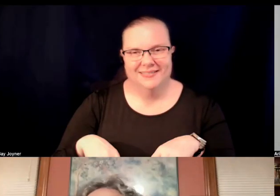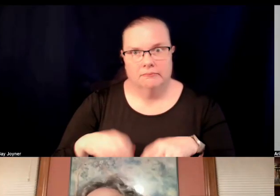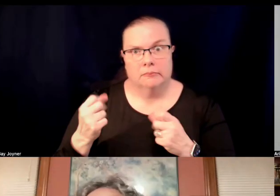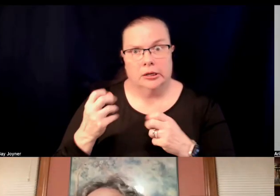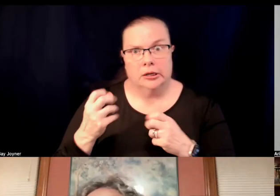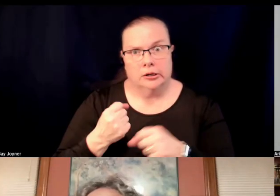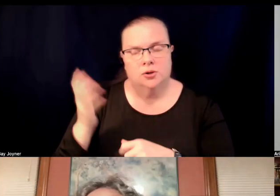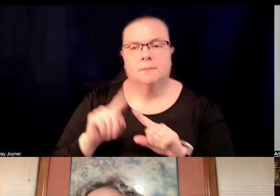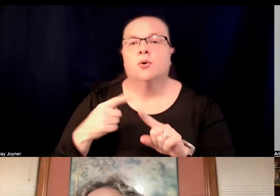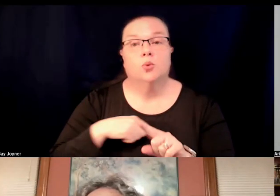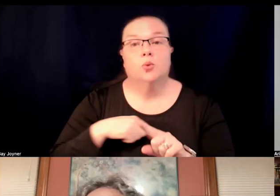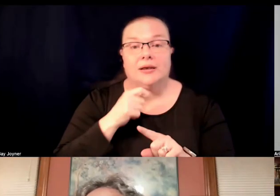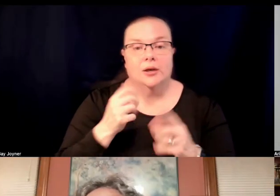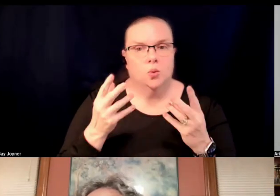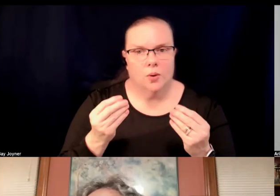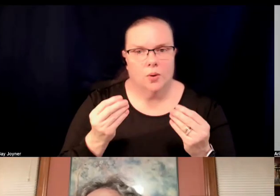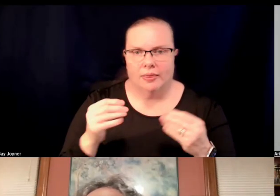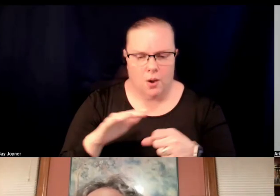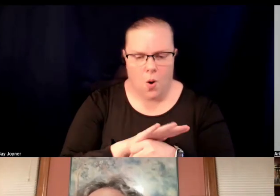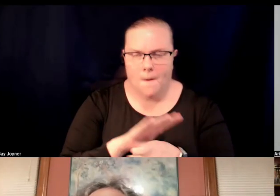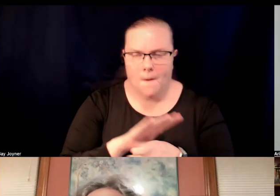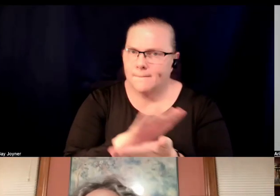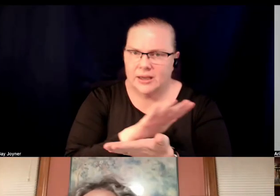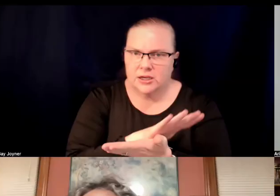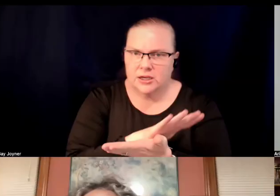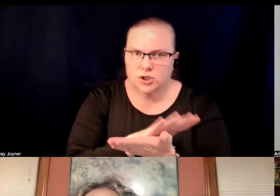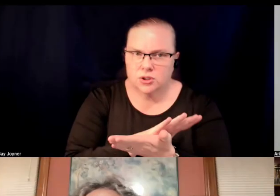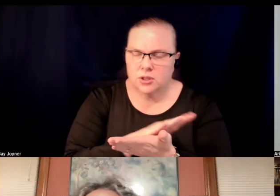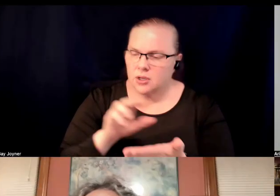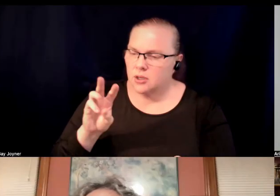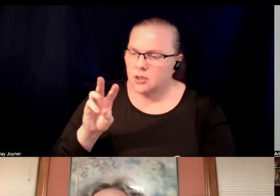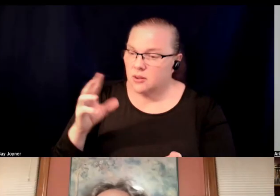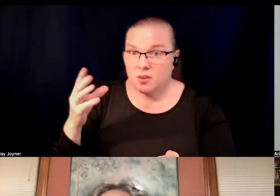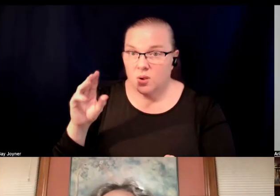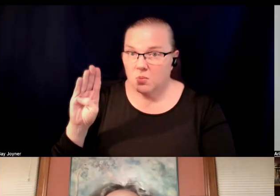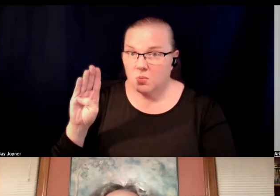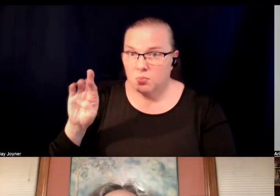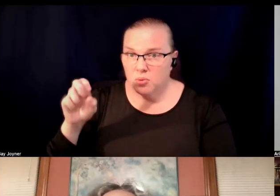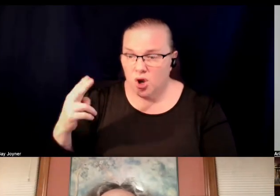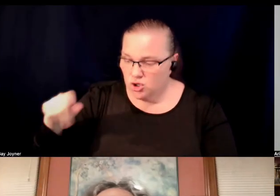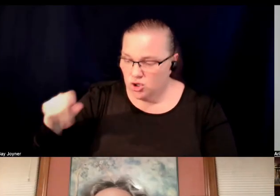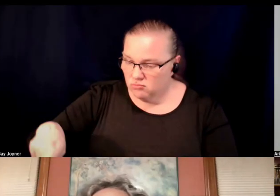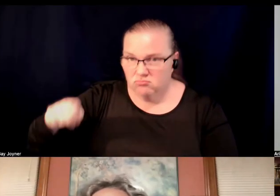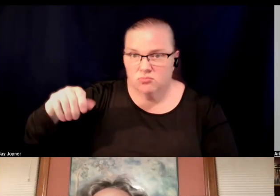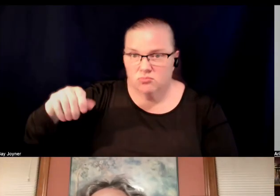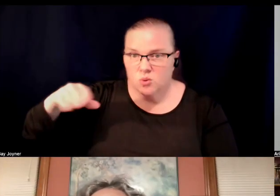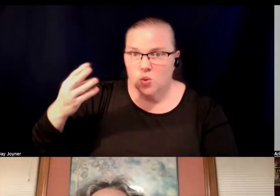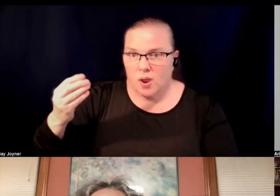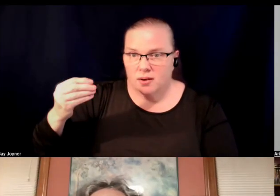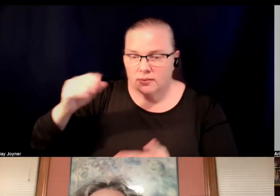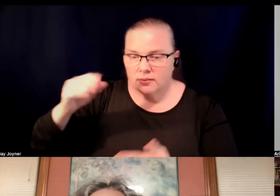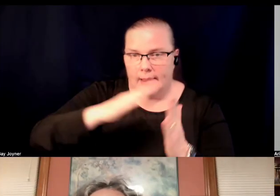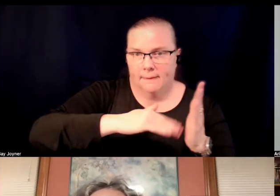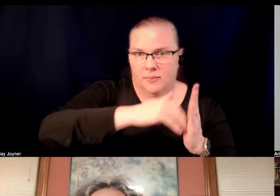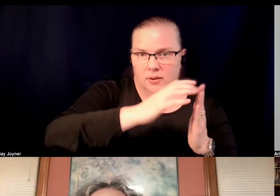wet the whole page. We just wet our brush and put it on the paint, and that was watercolors, but it